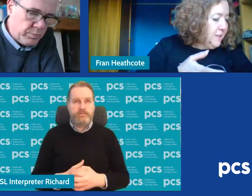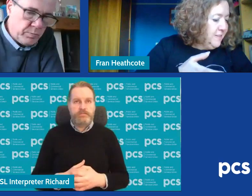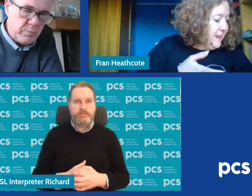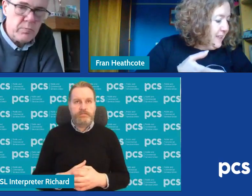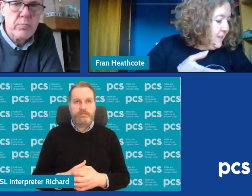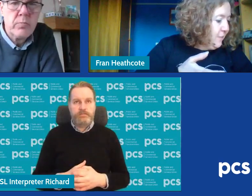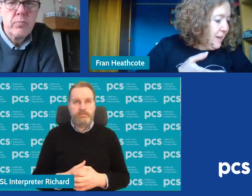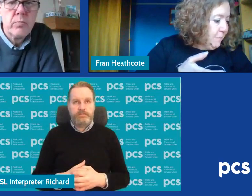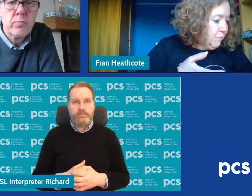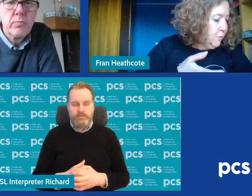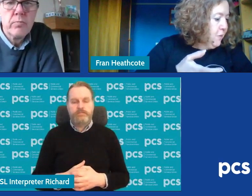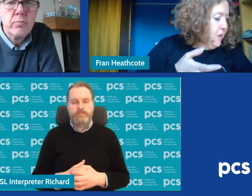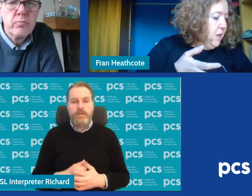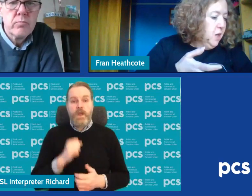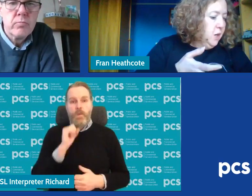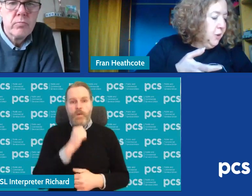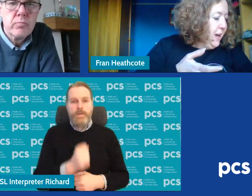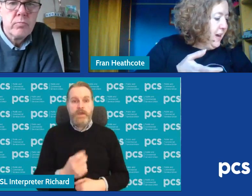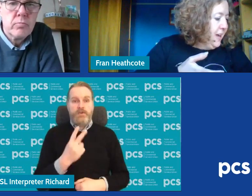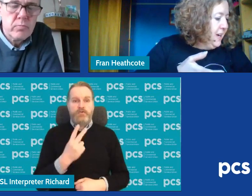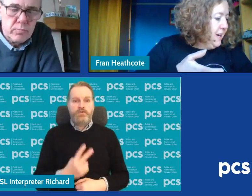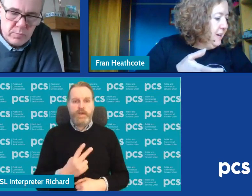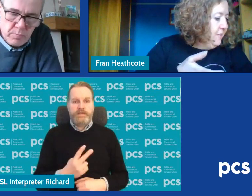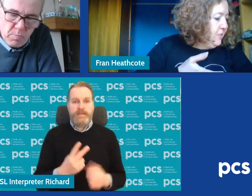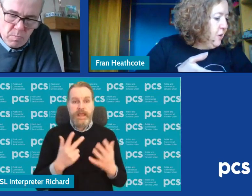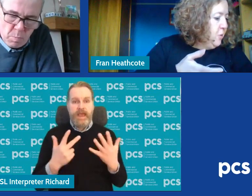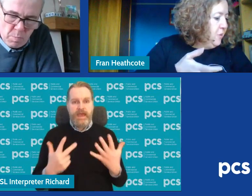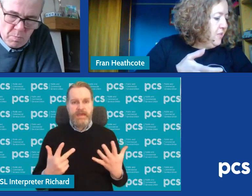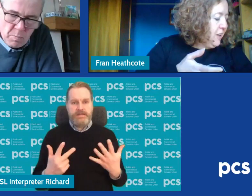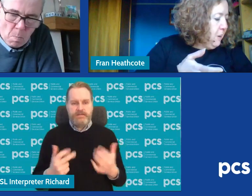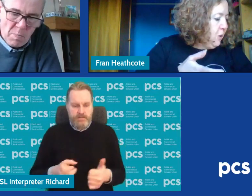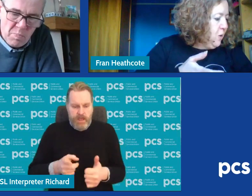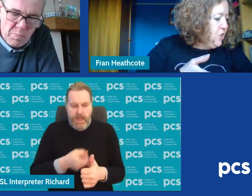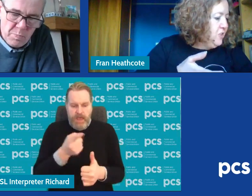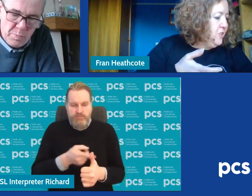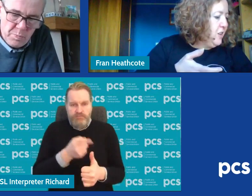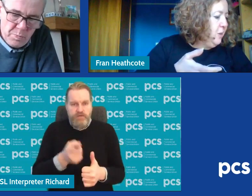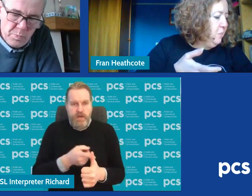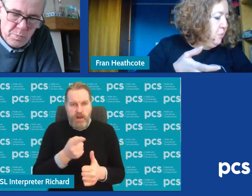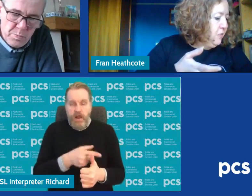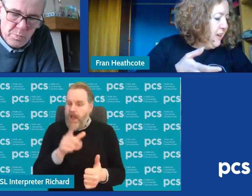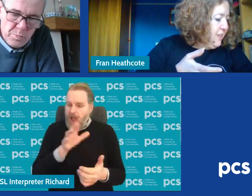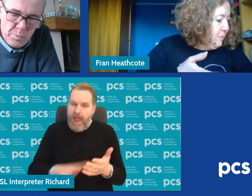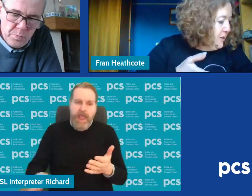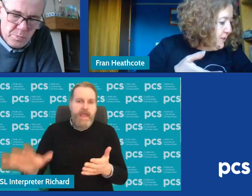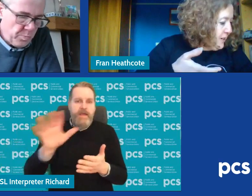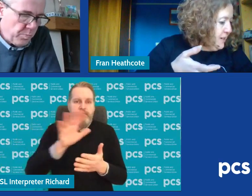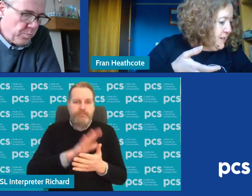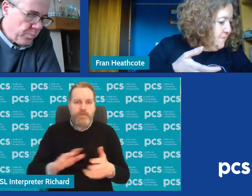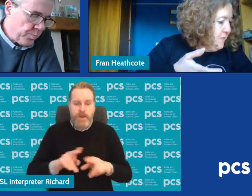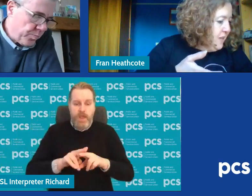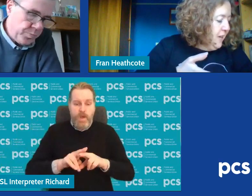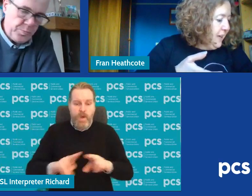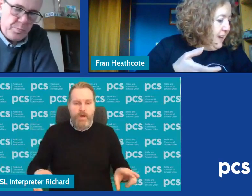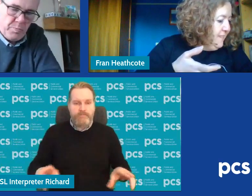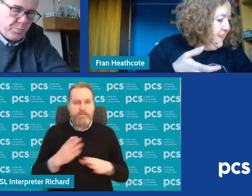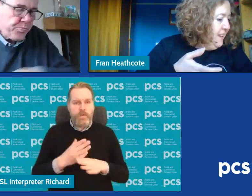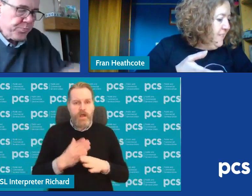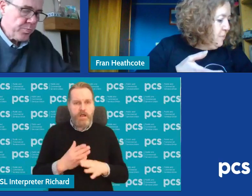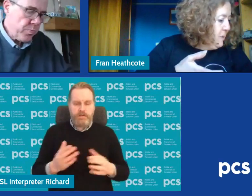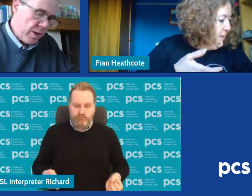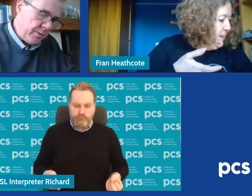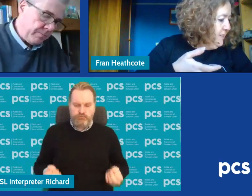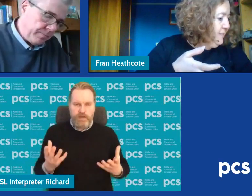the 28th of April. Okay, so there's a couple of questions I'll put together, Mark.